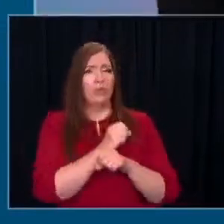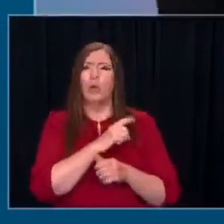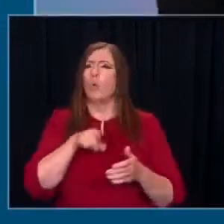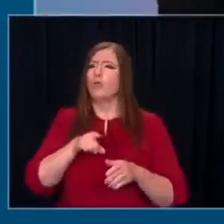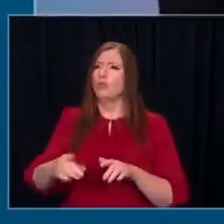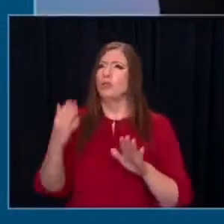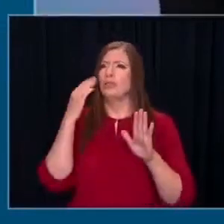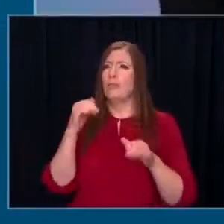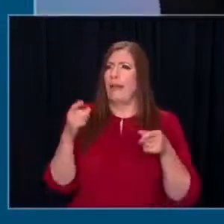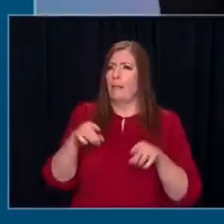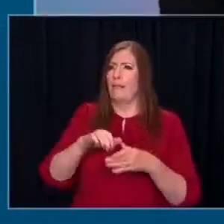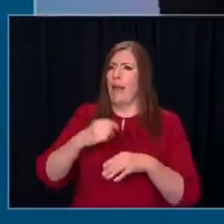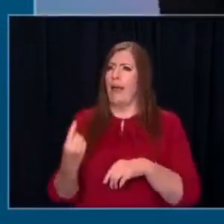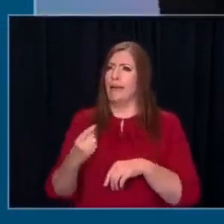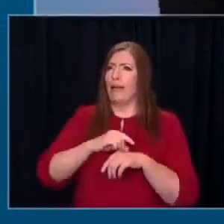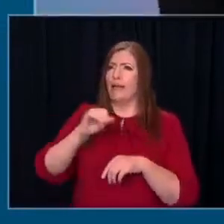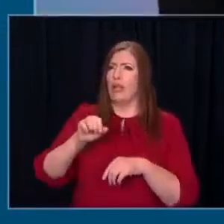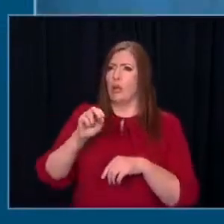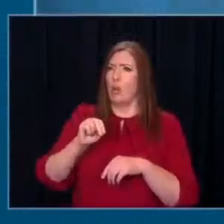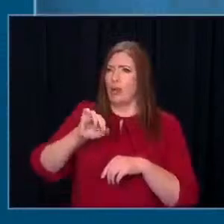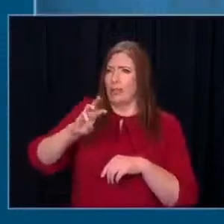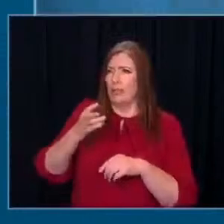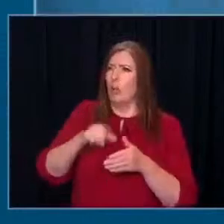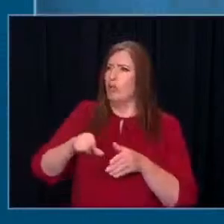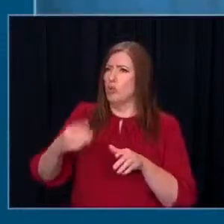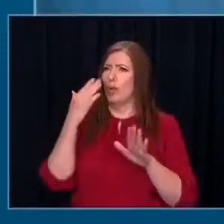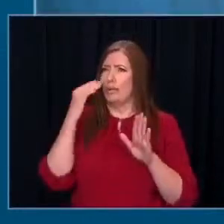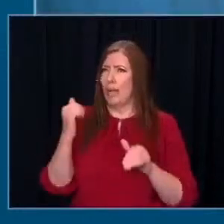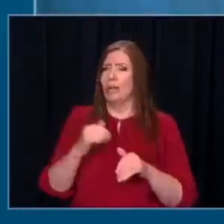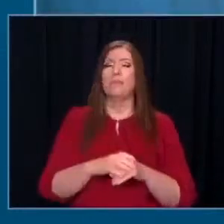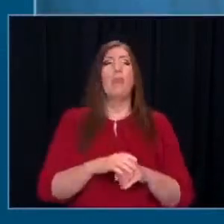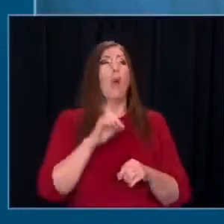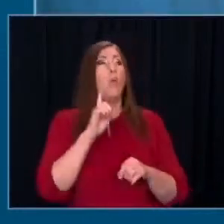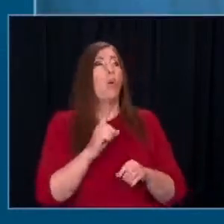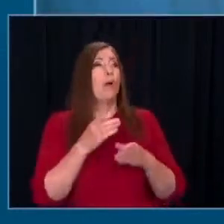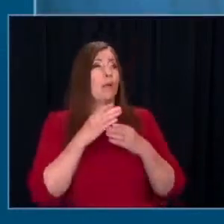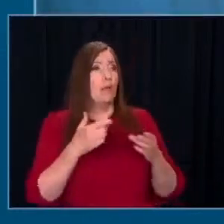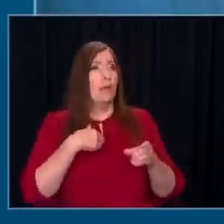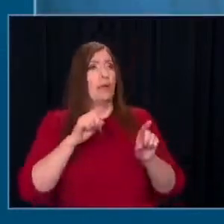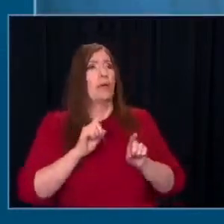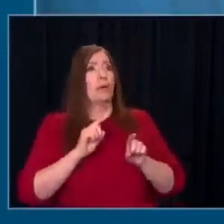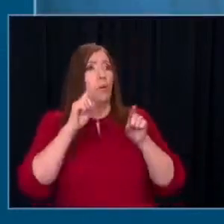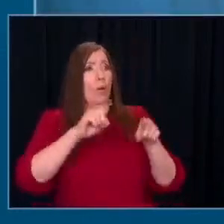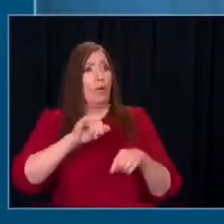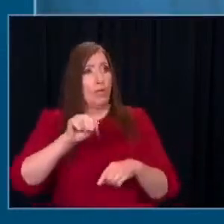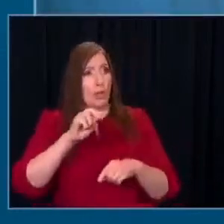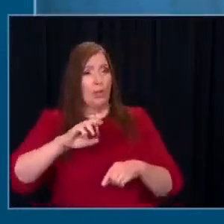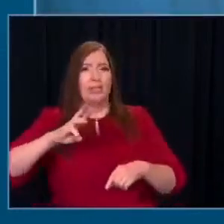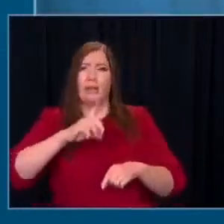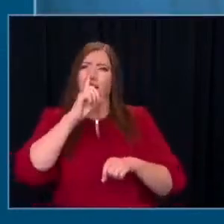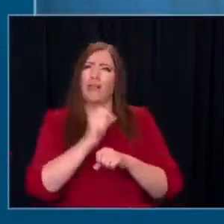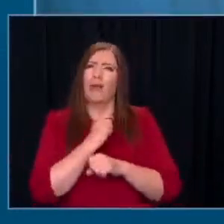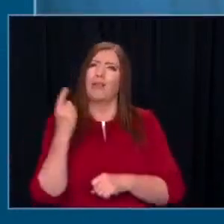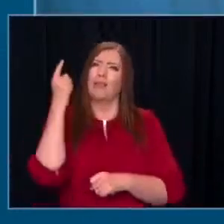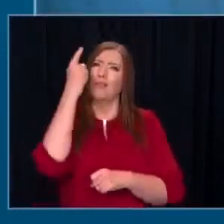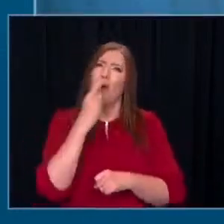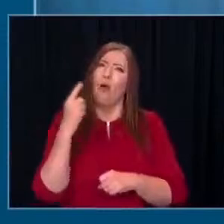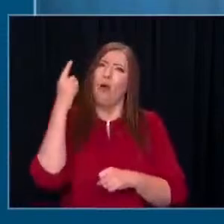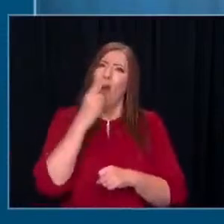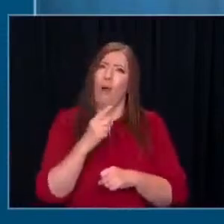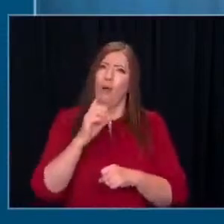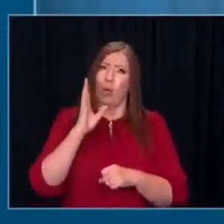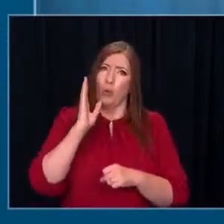to happen on that trip? Okay, so one of the things when I went, I literally thought that we were going to have